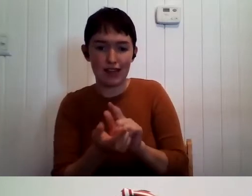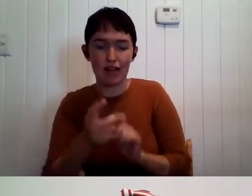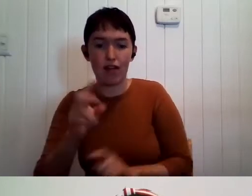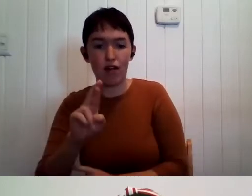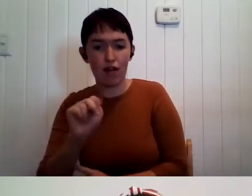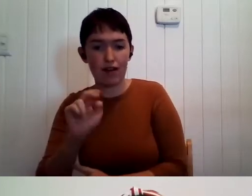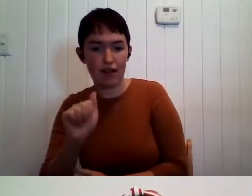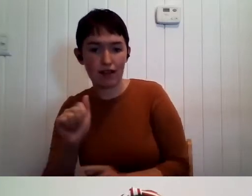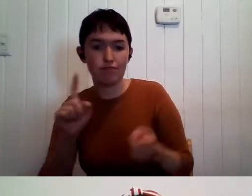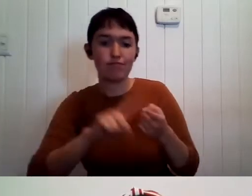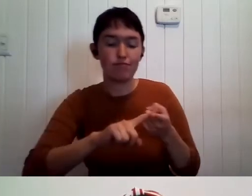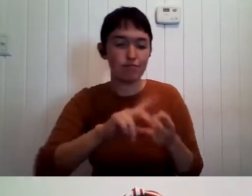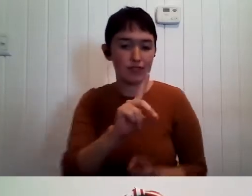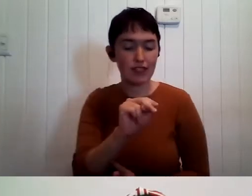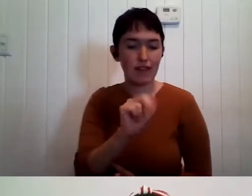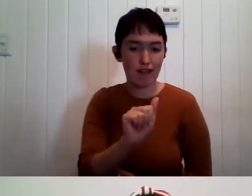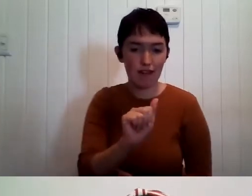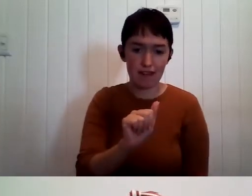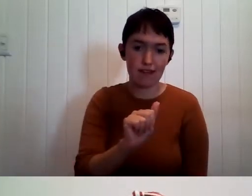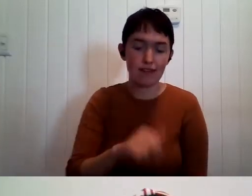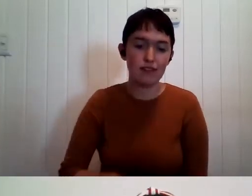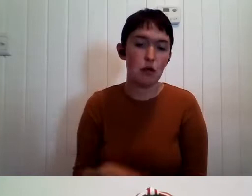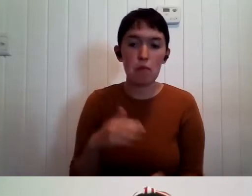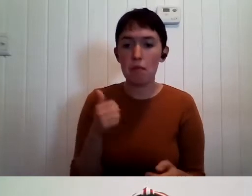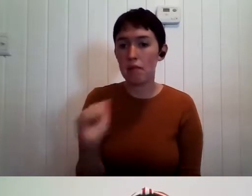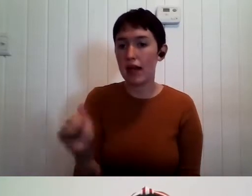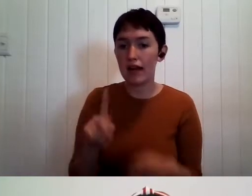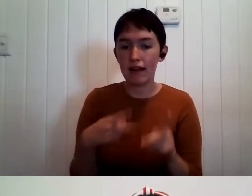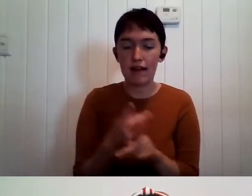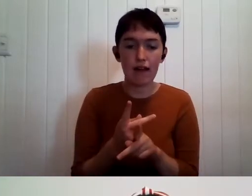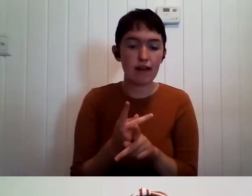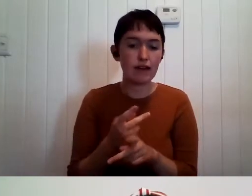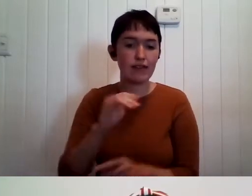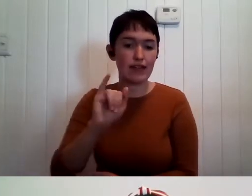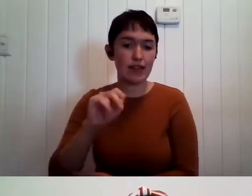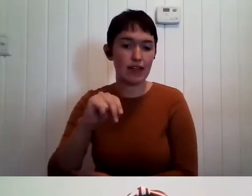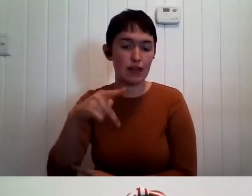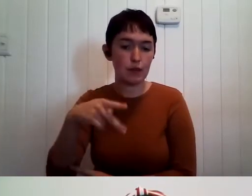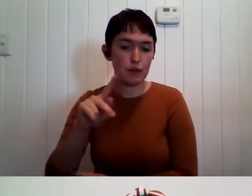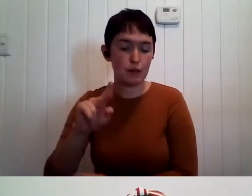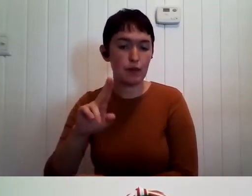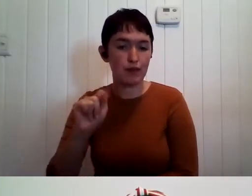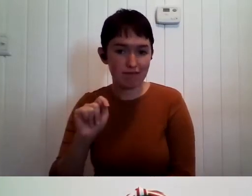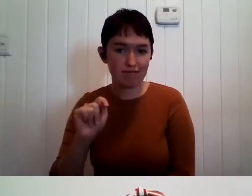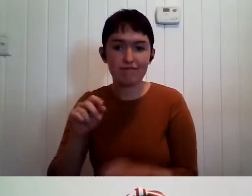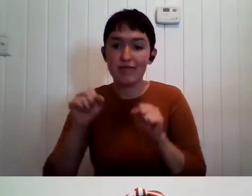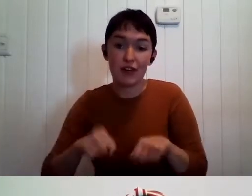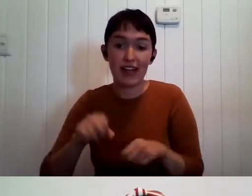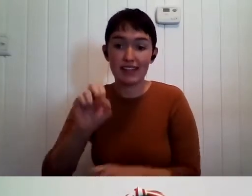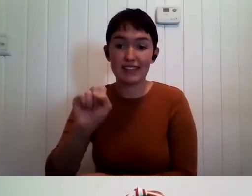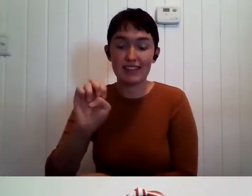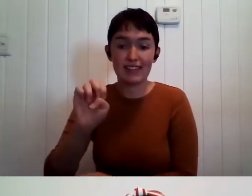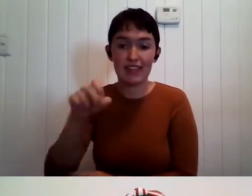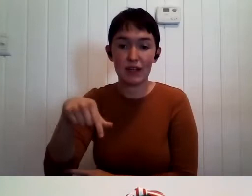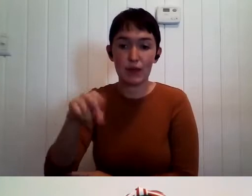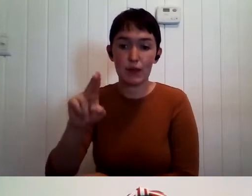any type of input, DNA, RNA, and then we're able to sequence that. Great,